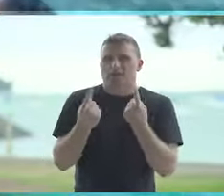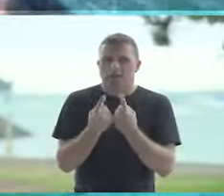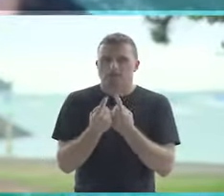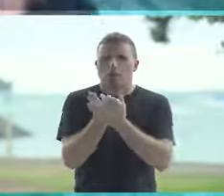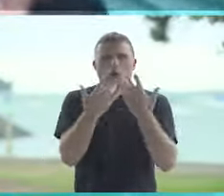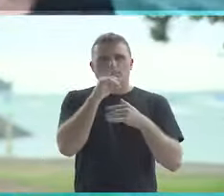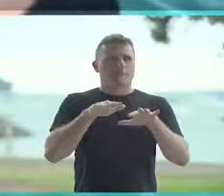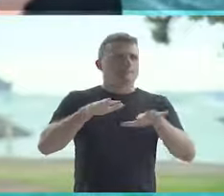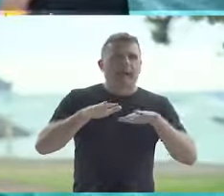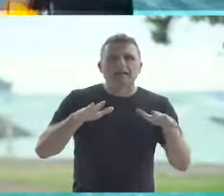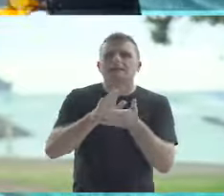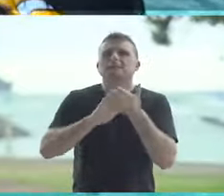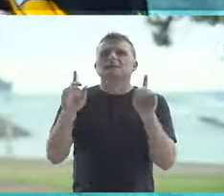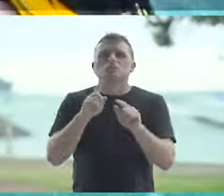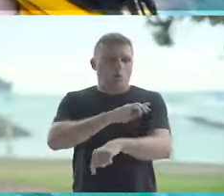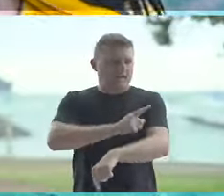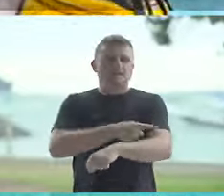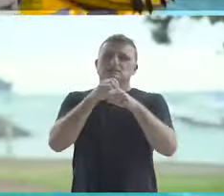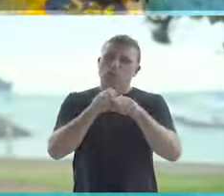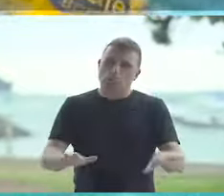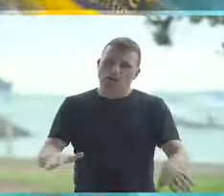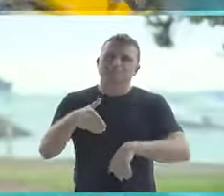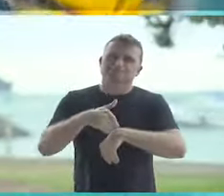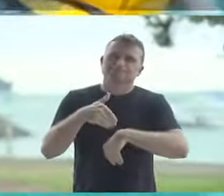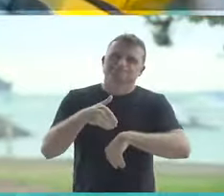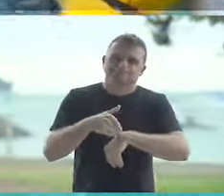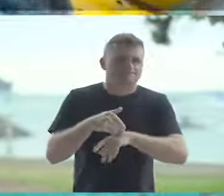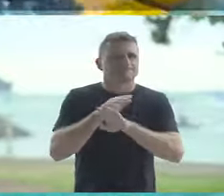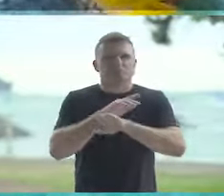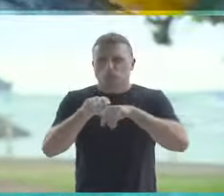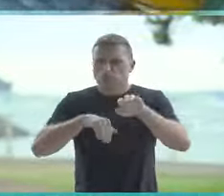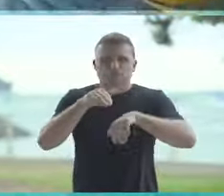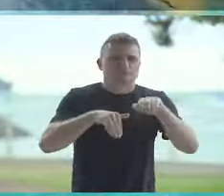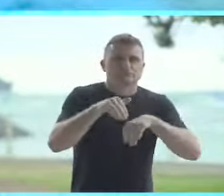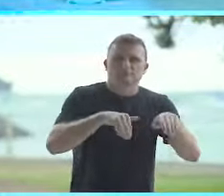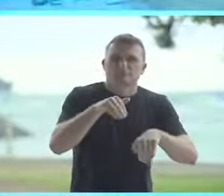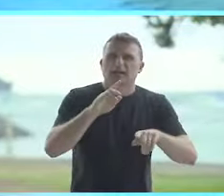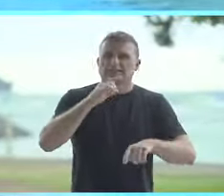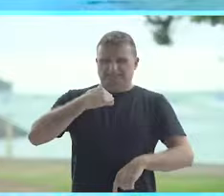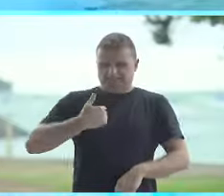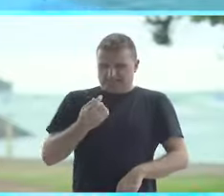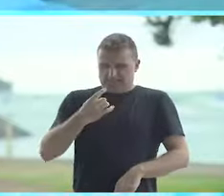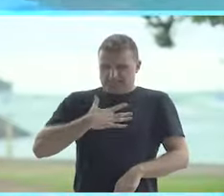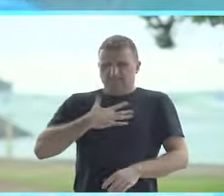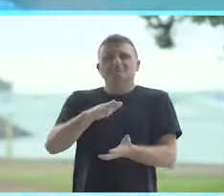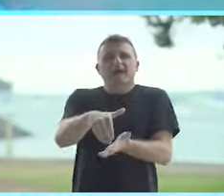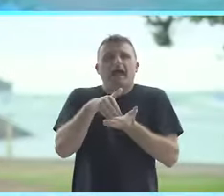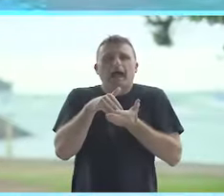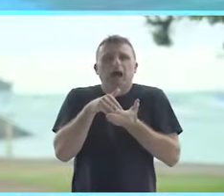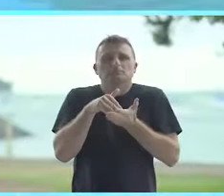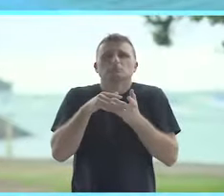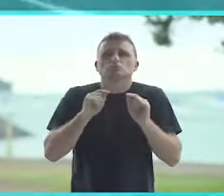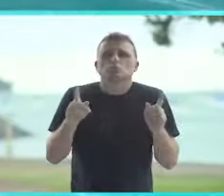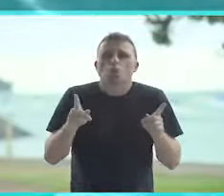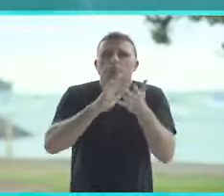water is the most crucial. Most people tend to panic and use their energy and body warmth, flapping around and trying to swim. I